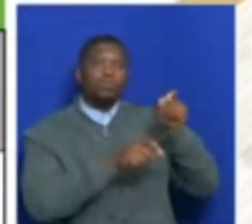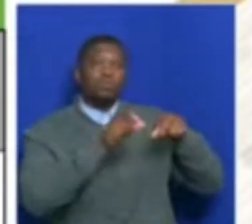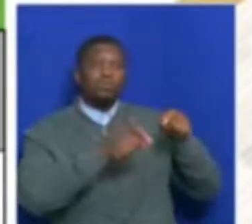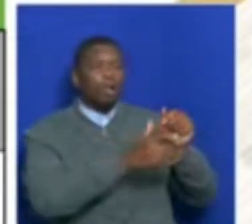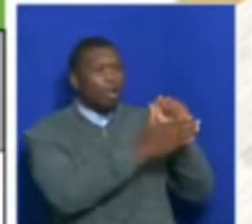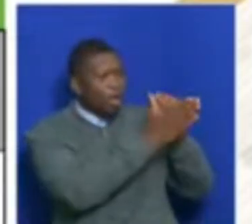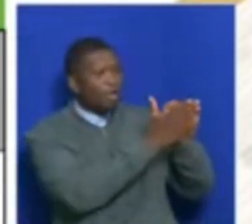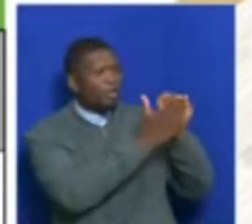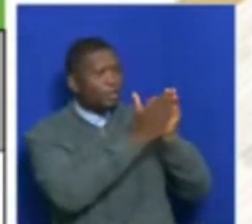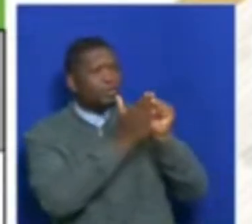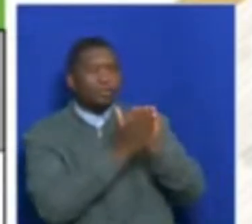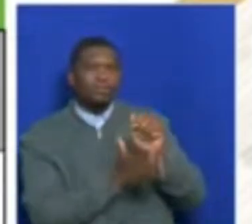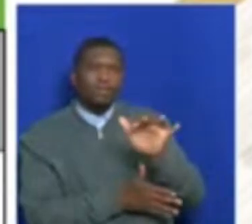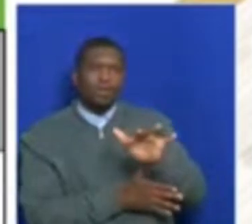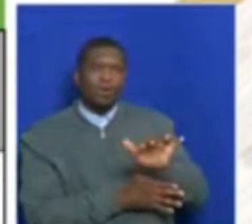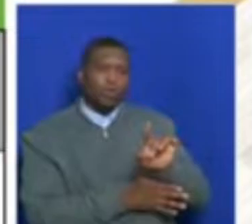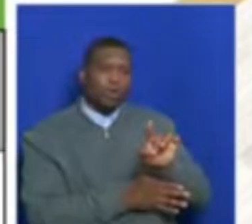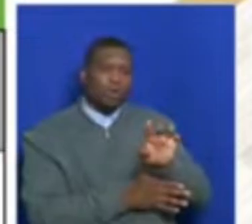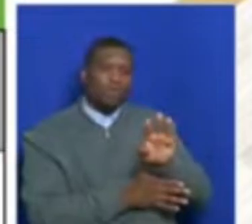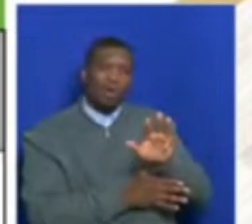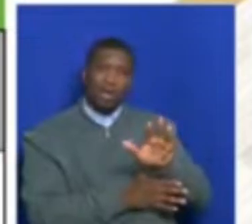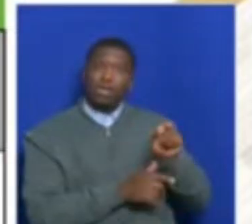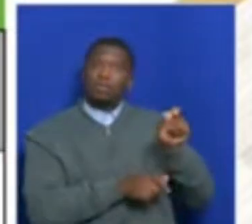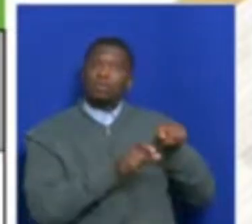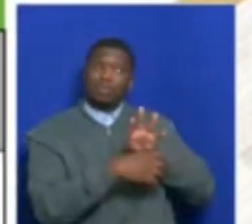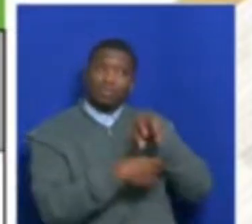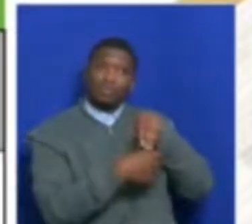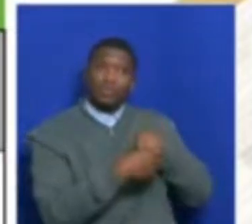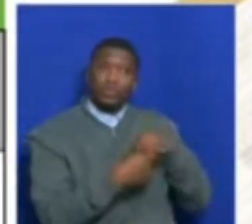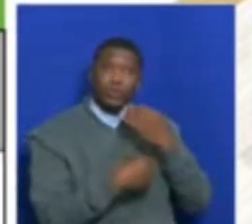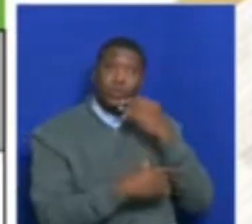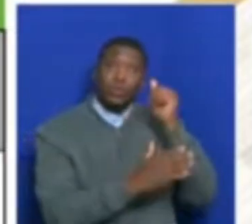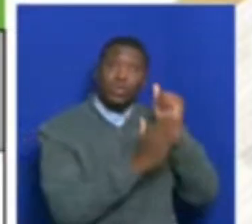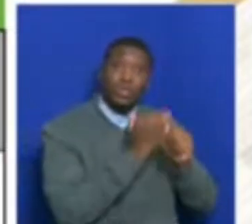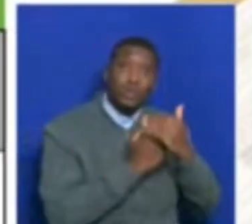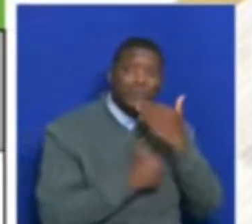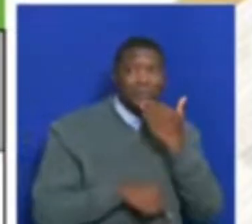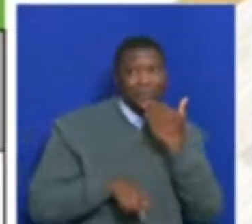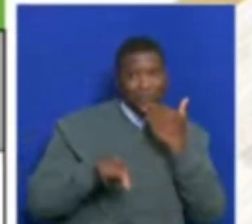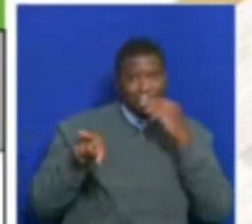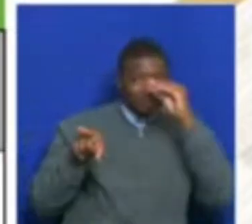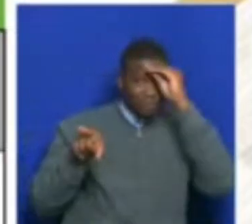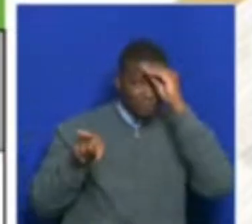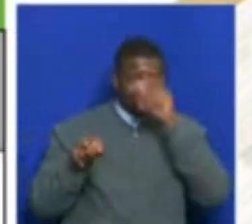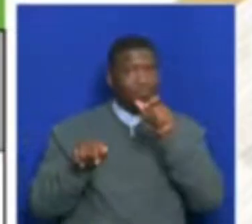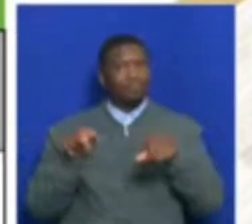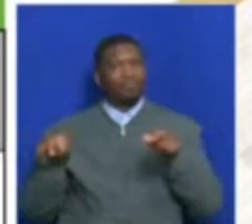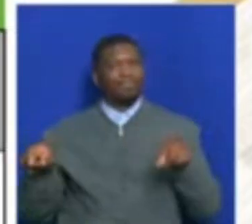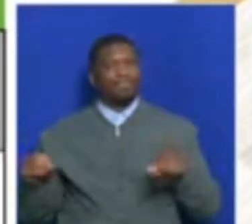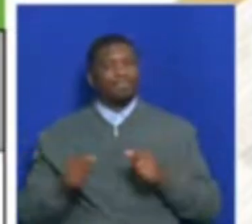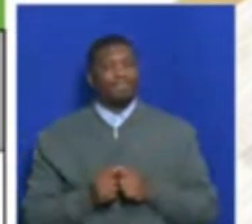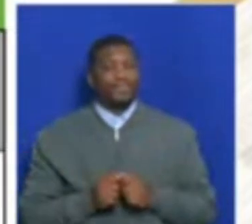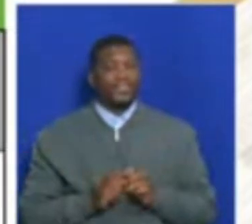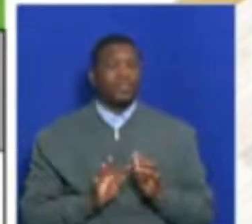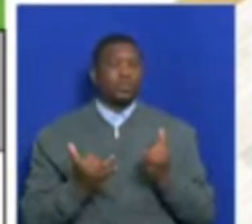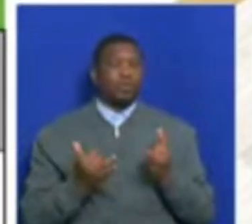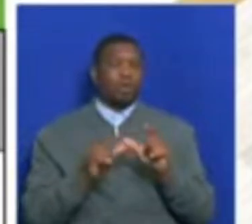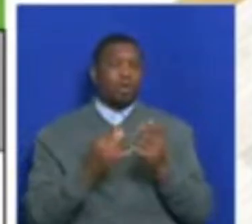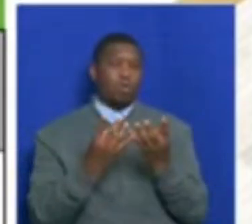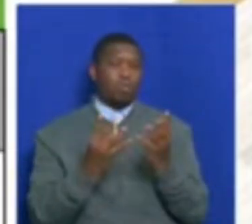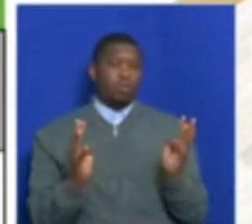149 people as a result of police action by the task team. Now, Commissioner, we dealt